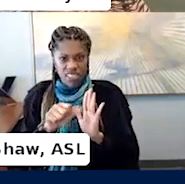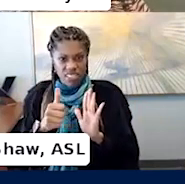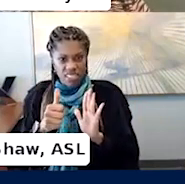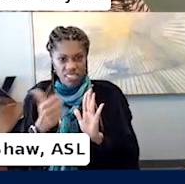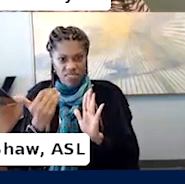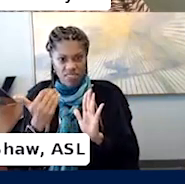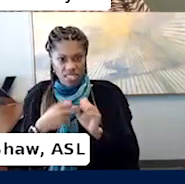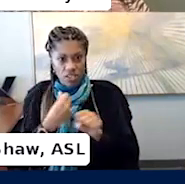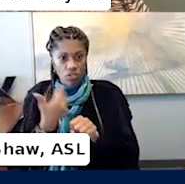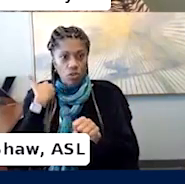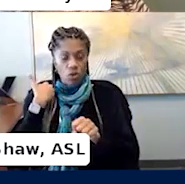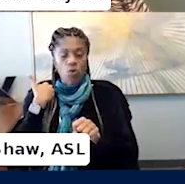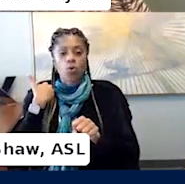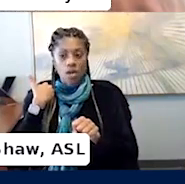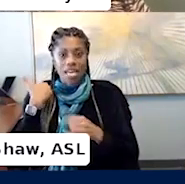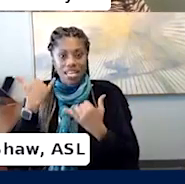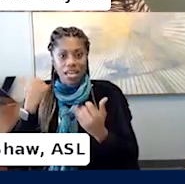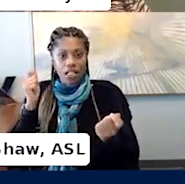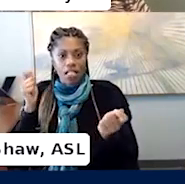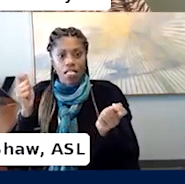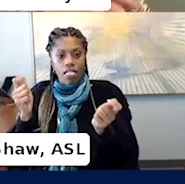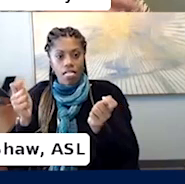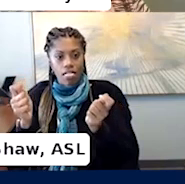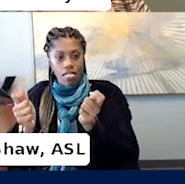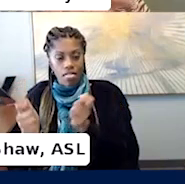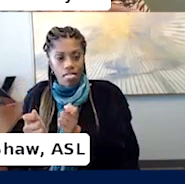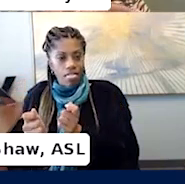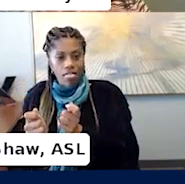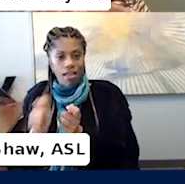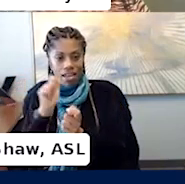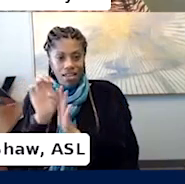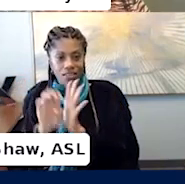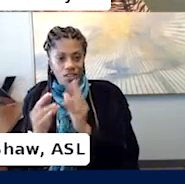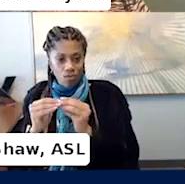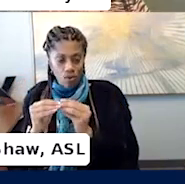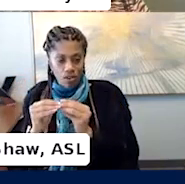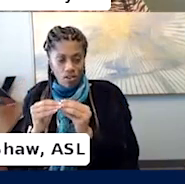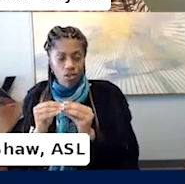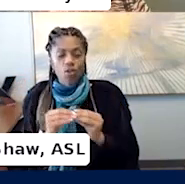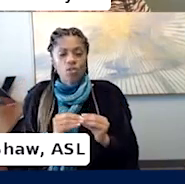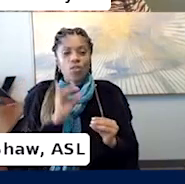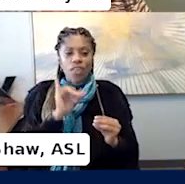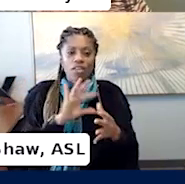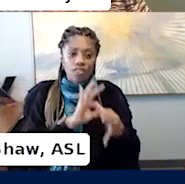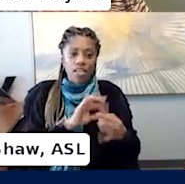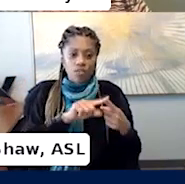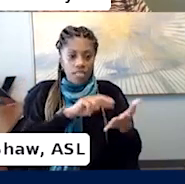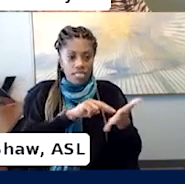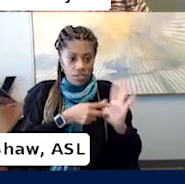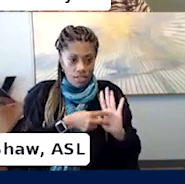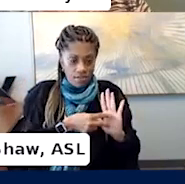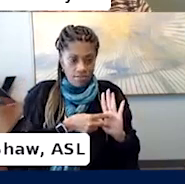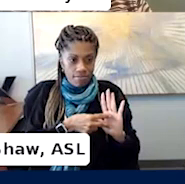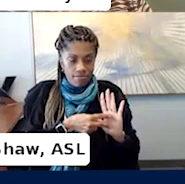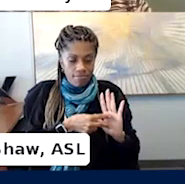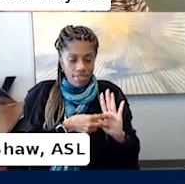do we address and how do we stay ahead of that? So it's about this intentionality that we bring in setting the table.